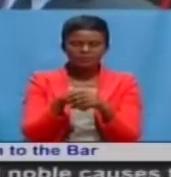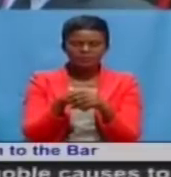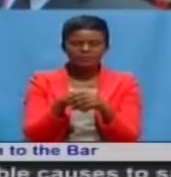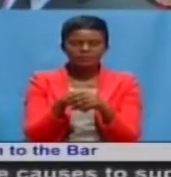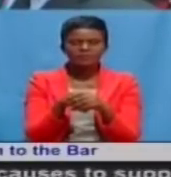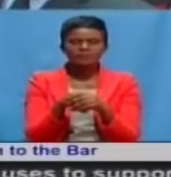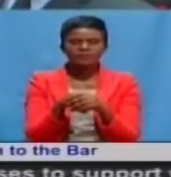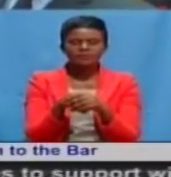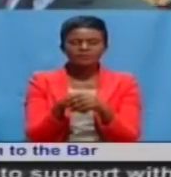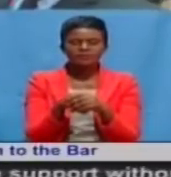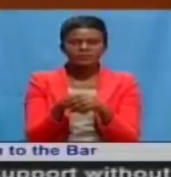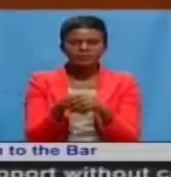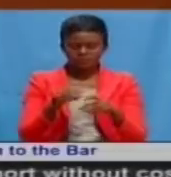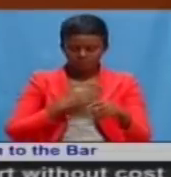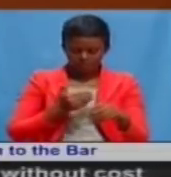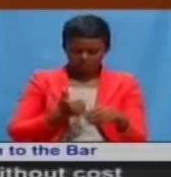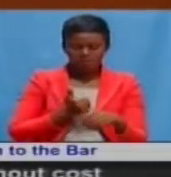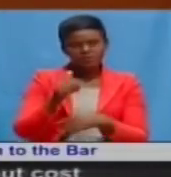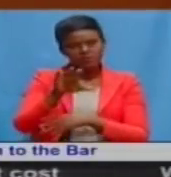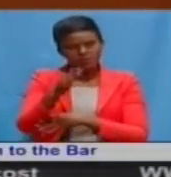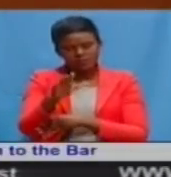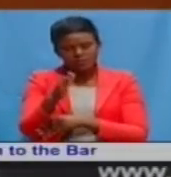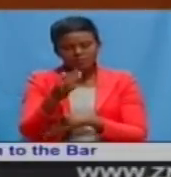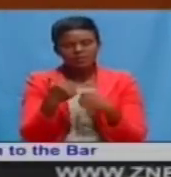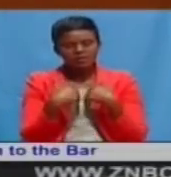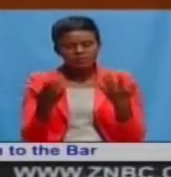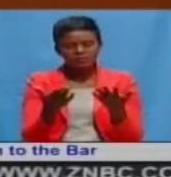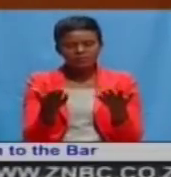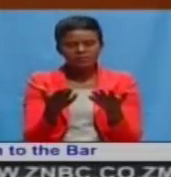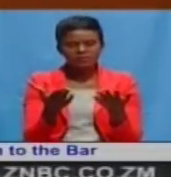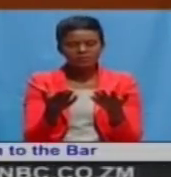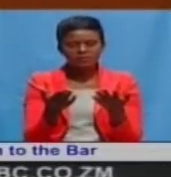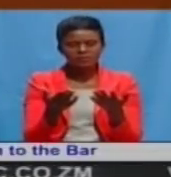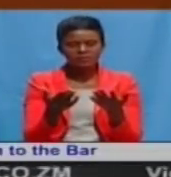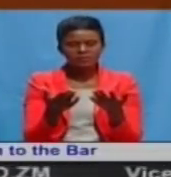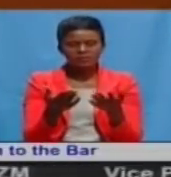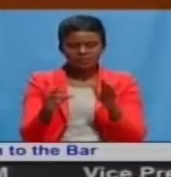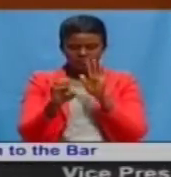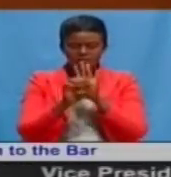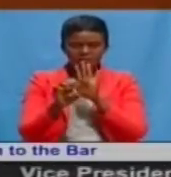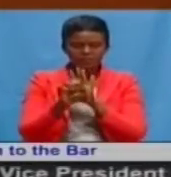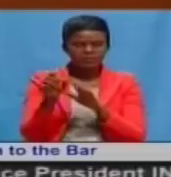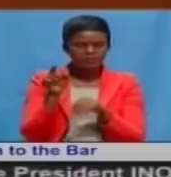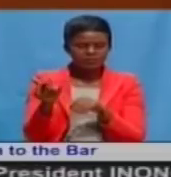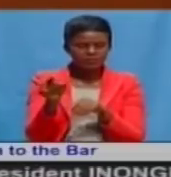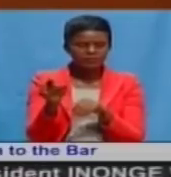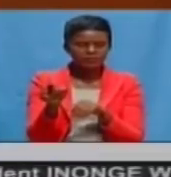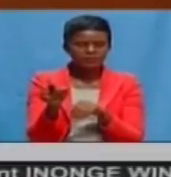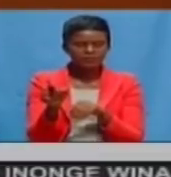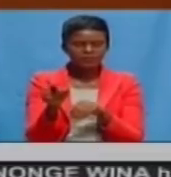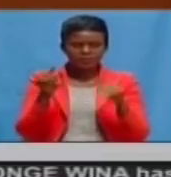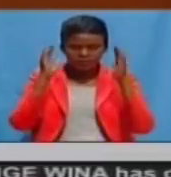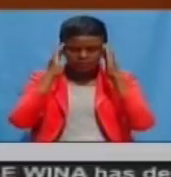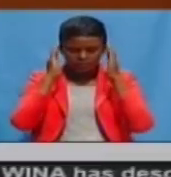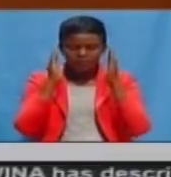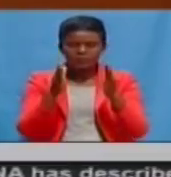commission. I have no doubt, therefore, that with such unwavering